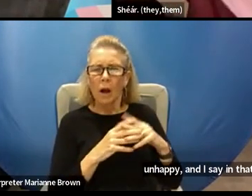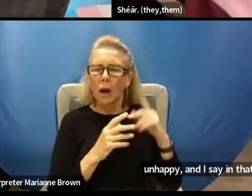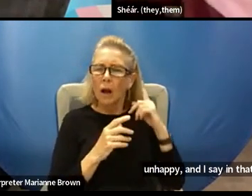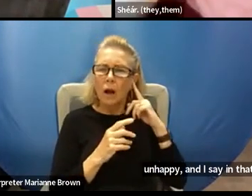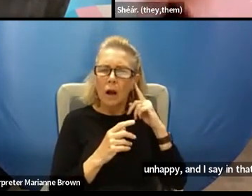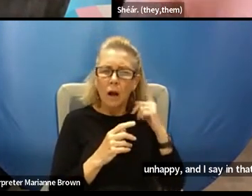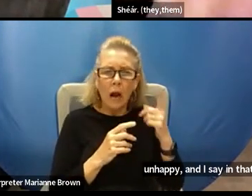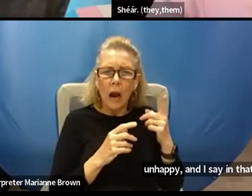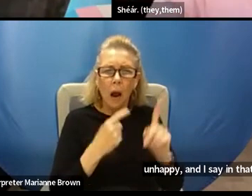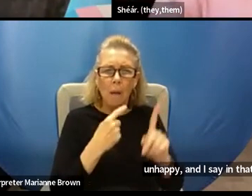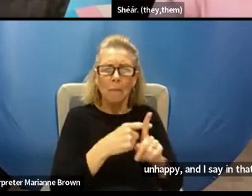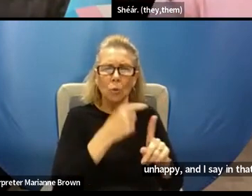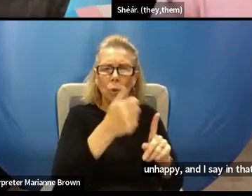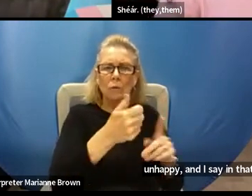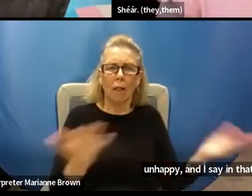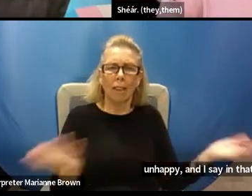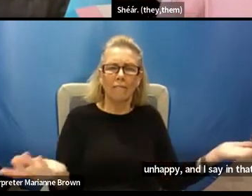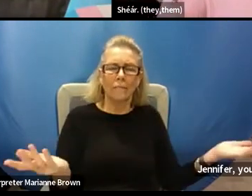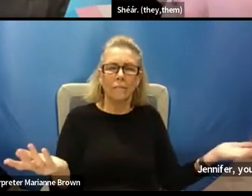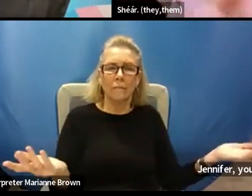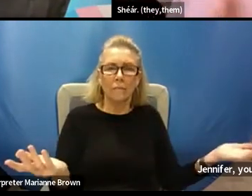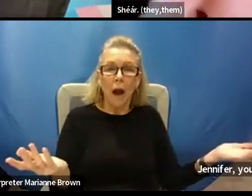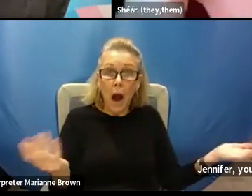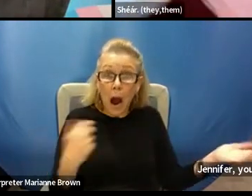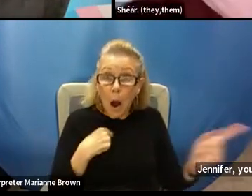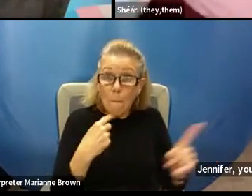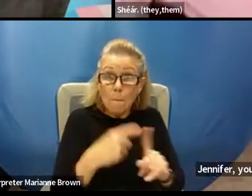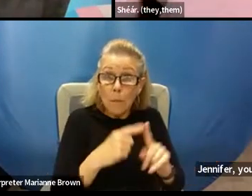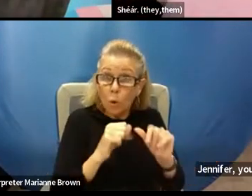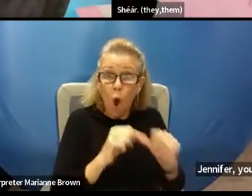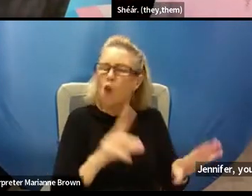Jennifer, you muted yourself, sorry. Was I muted all the time?